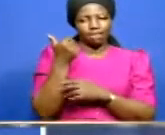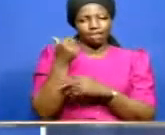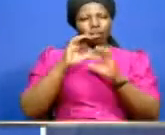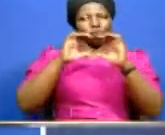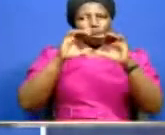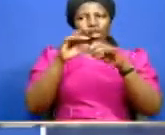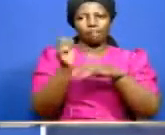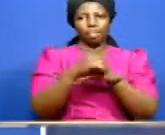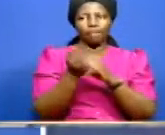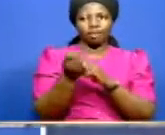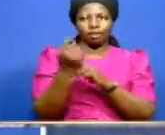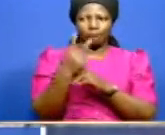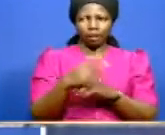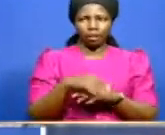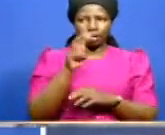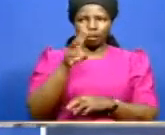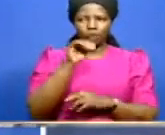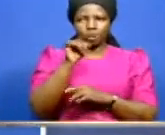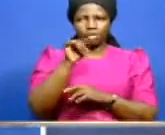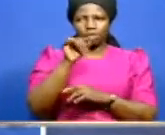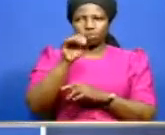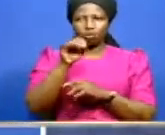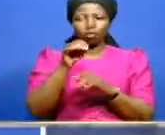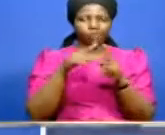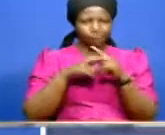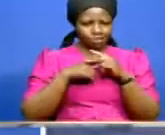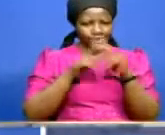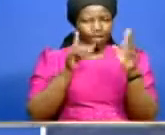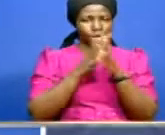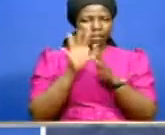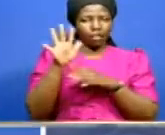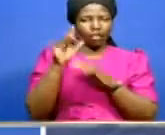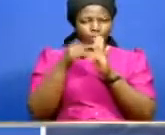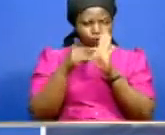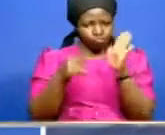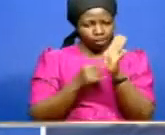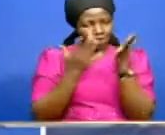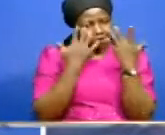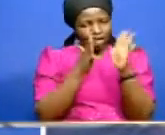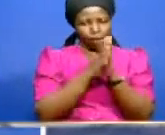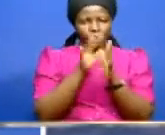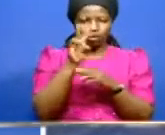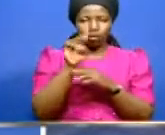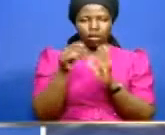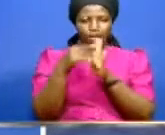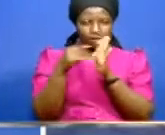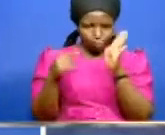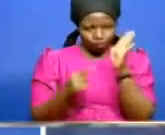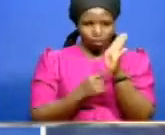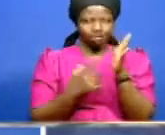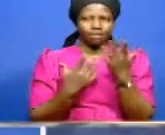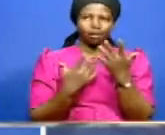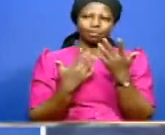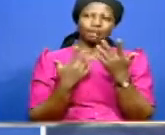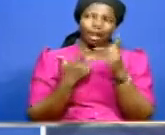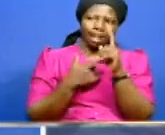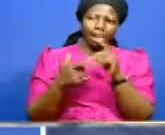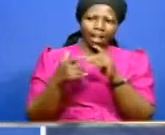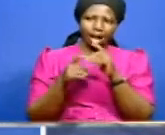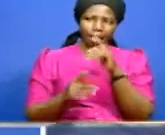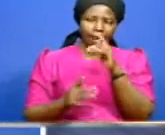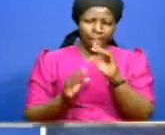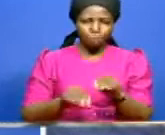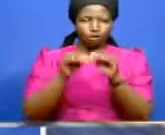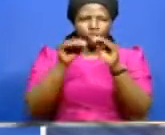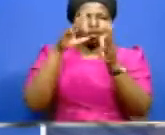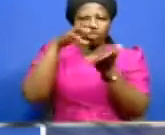Wazito began the month well, patched 8th on the log with a paltry 5 points and finished with 20 points against their name and in the top 3 bracket.